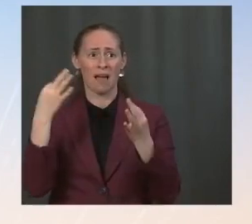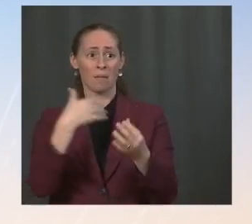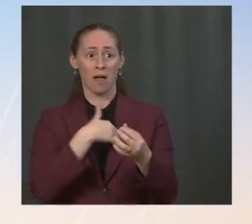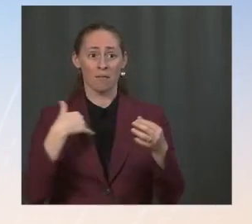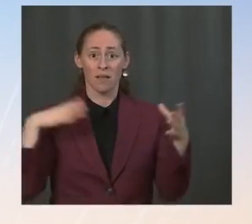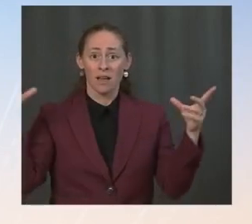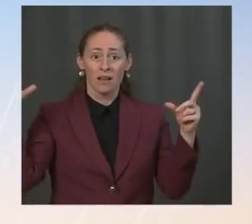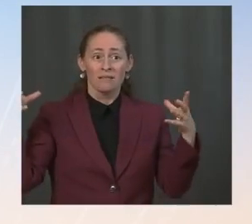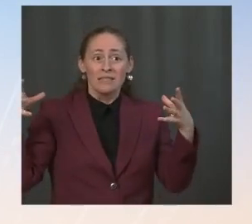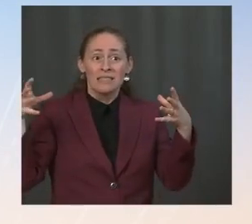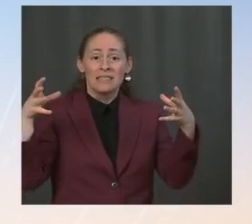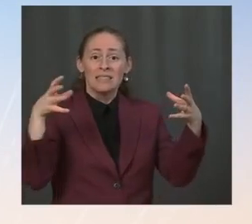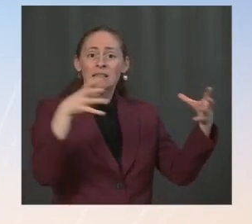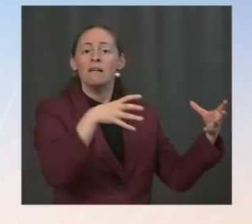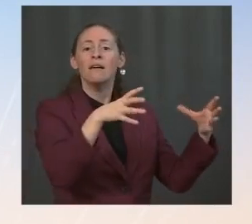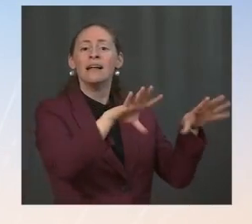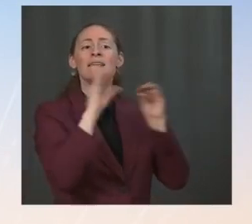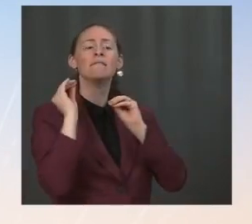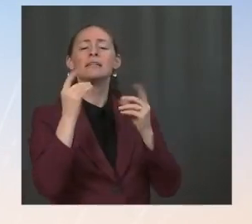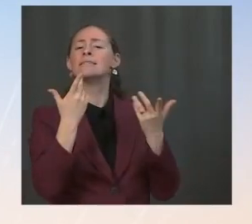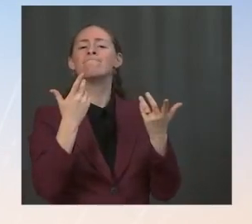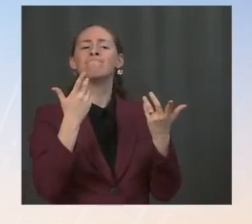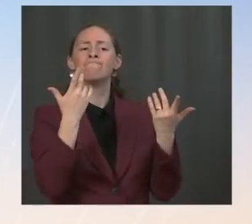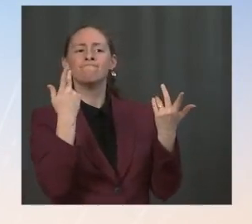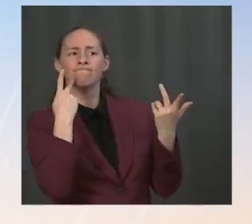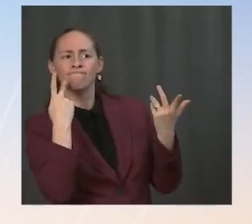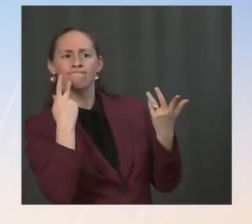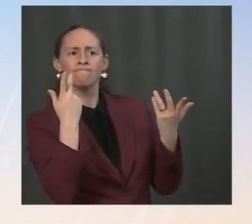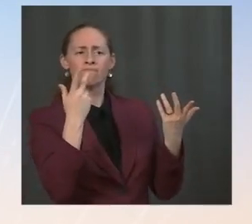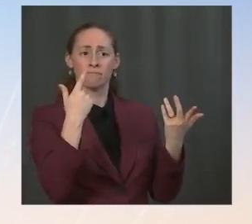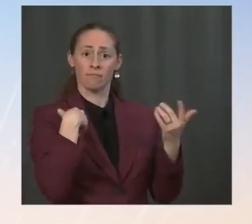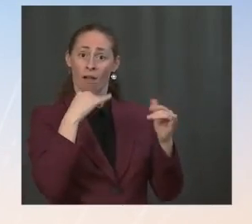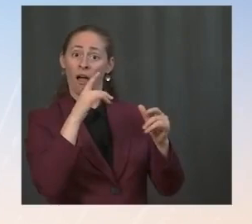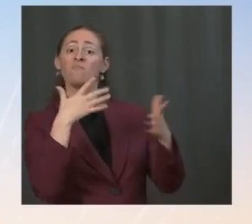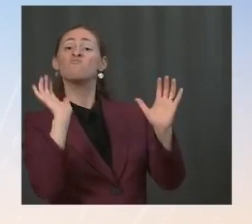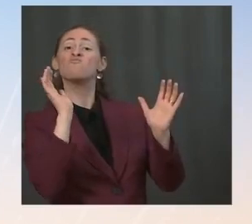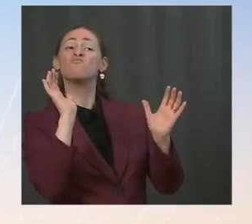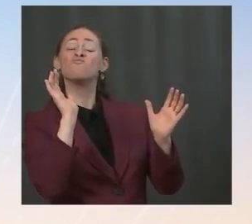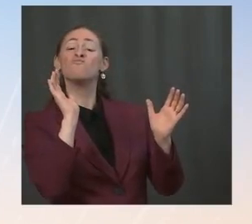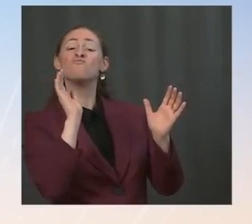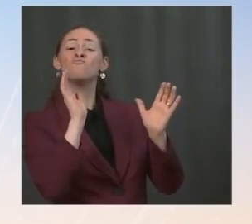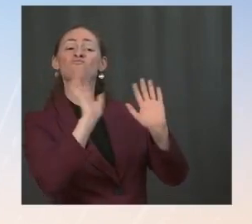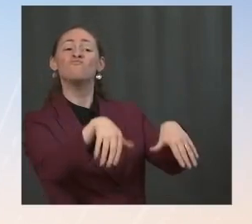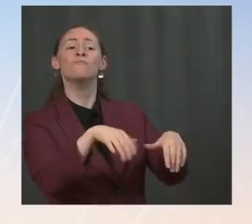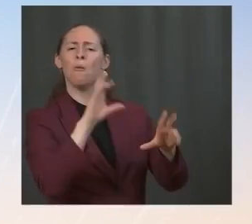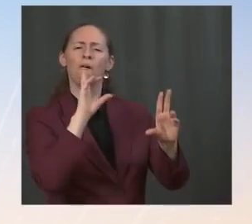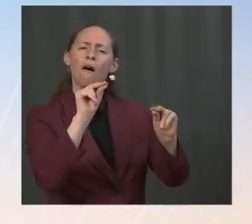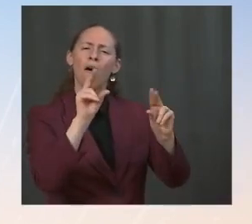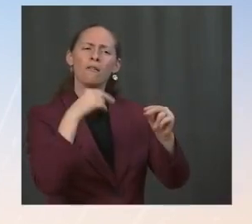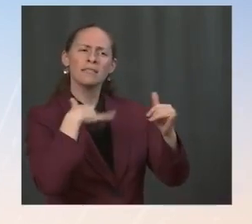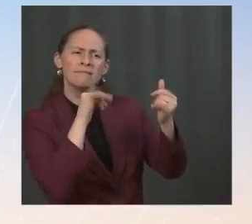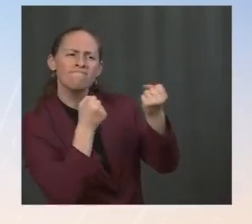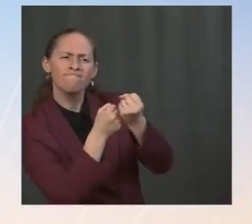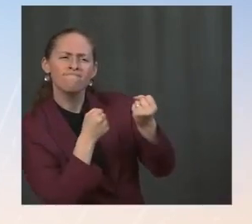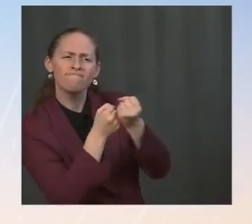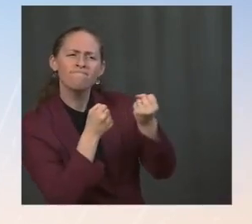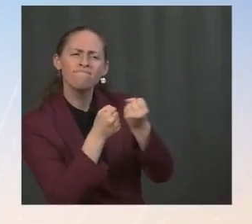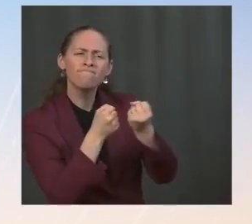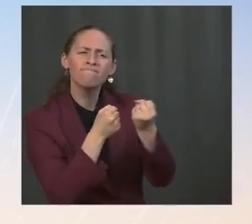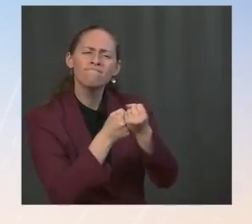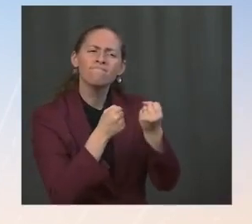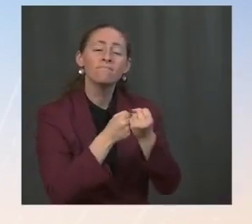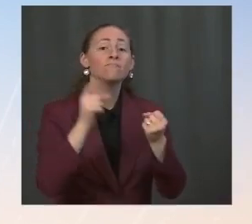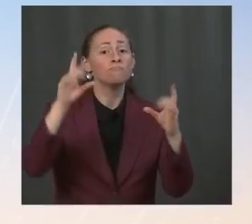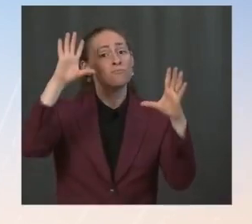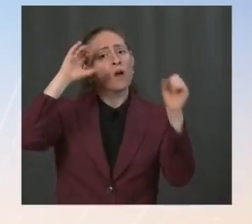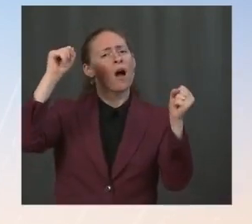make that decision yet. Our commitment to them does not end. We will continue to work to get them out. But his objective and